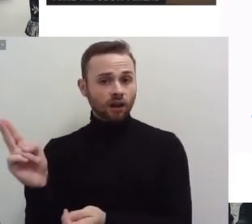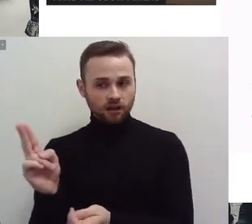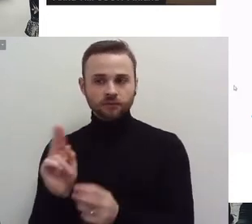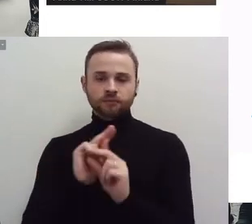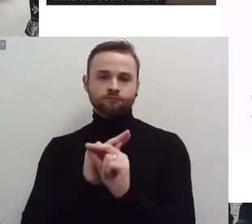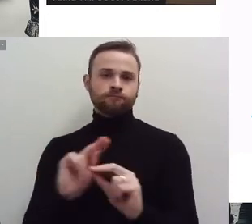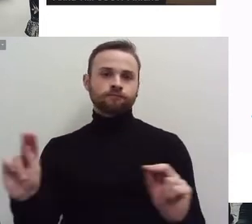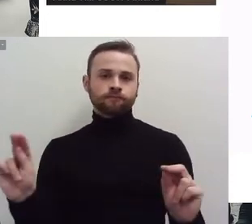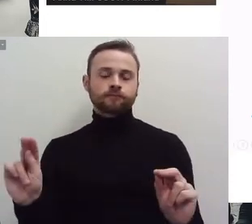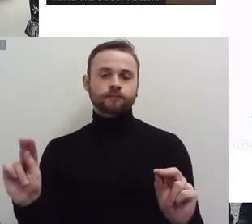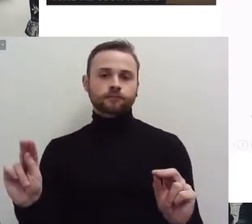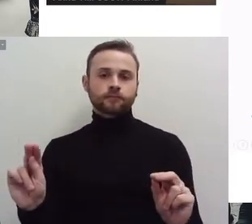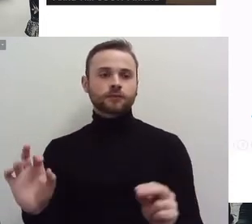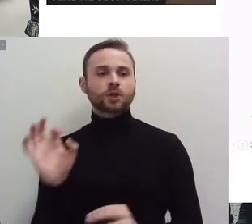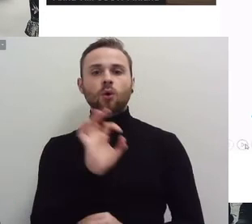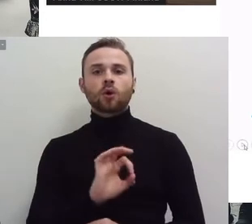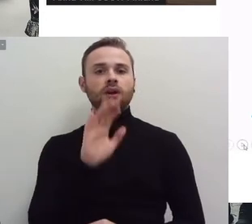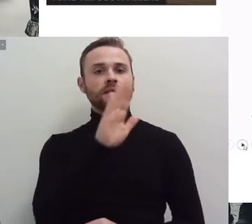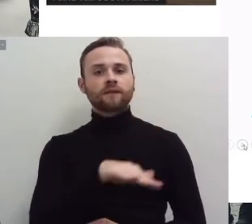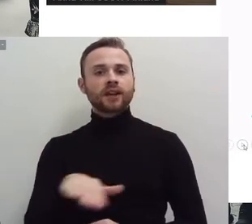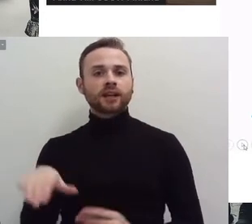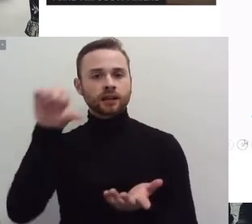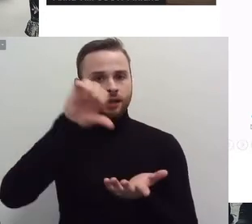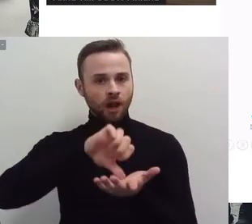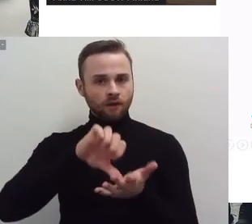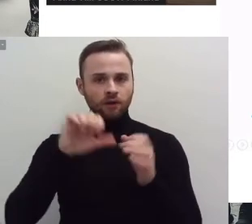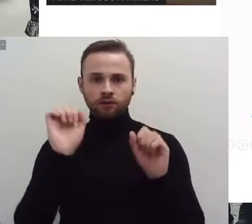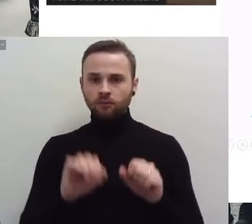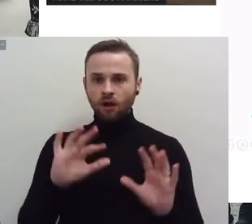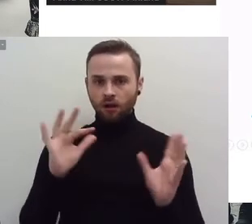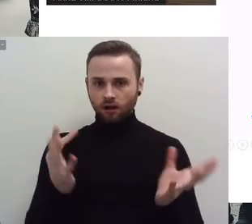in alternative care and in child protection.